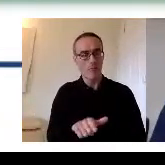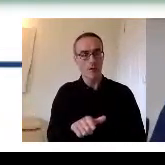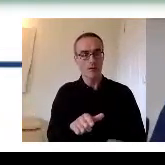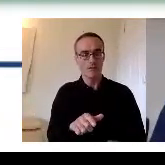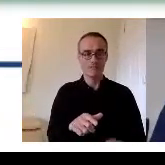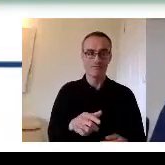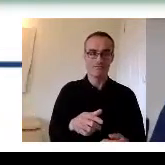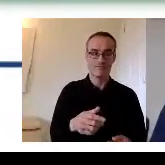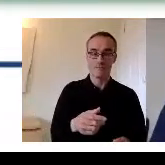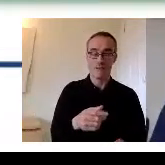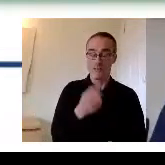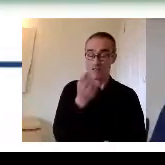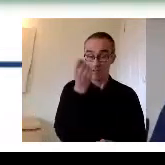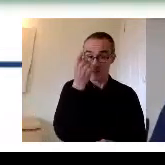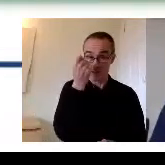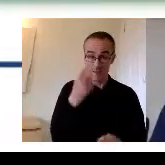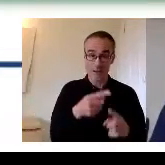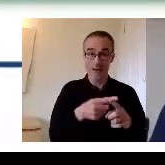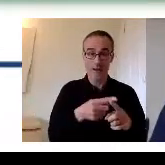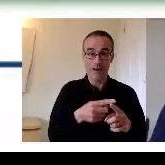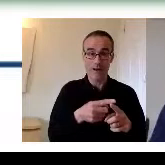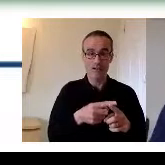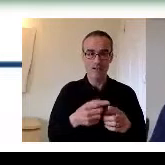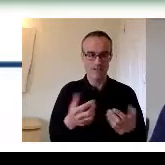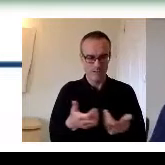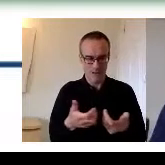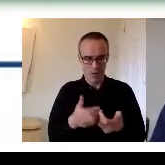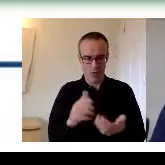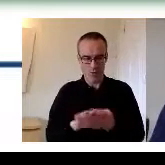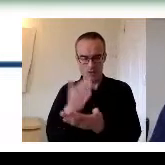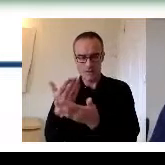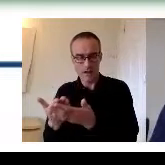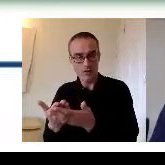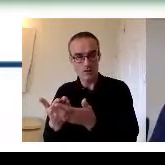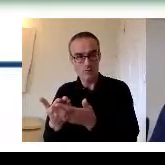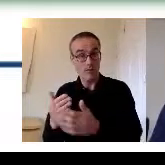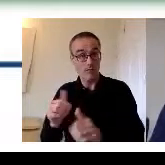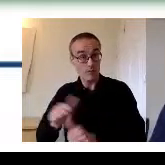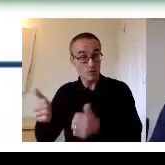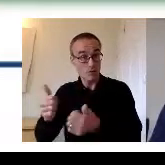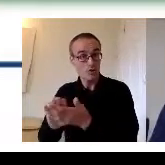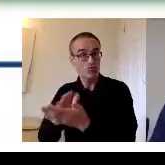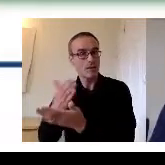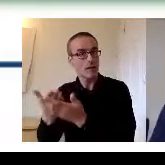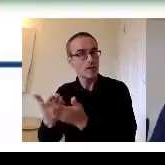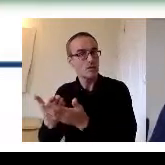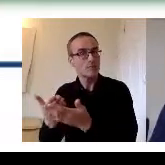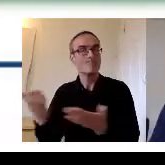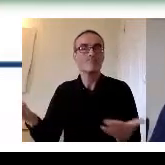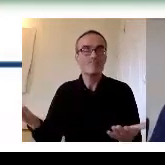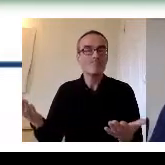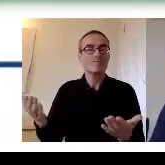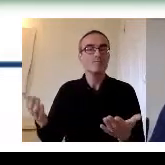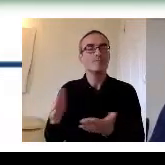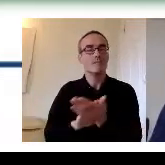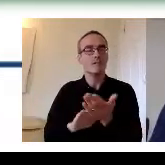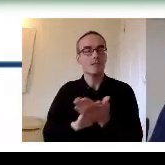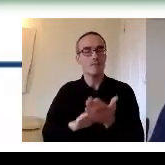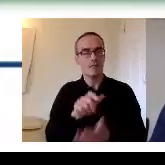then equally, in other situations, these resources may have been made available as a physical copy, but due to everything that was going on, physical